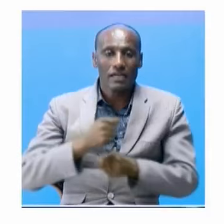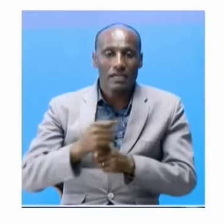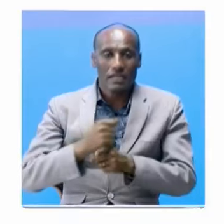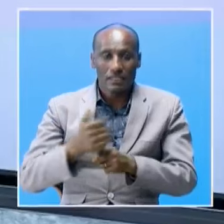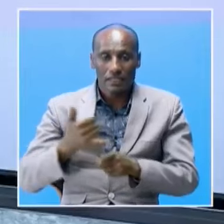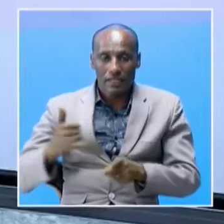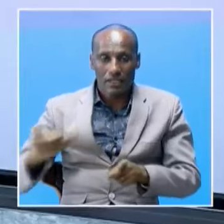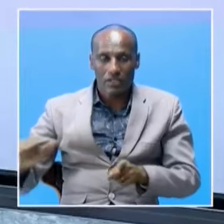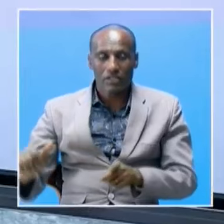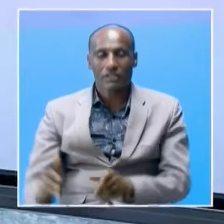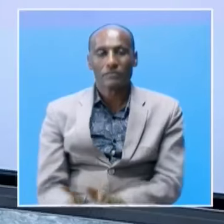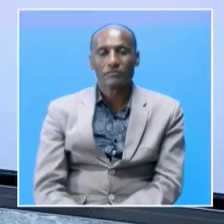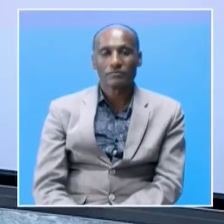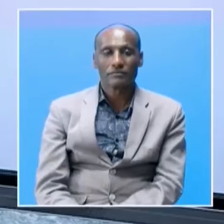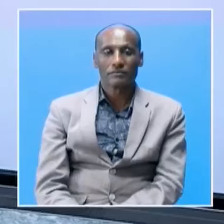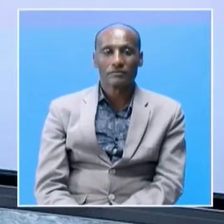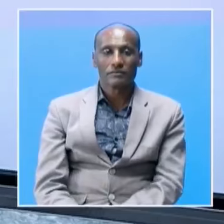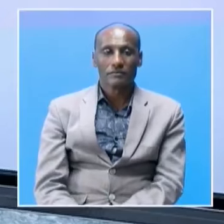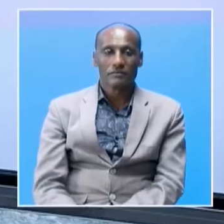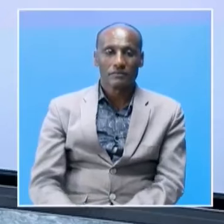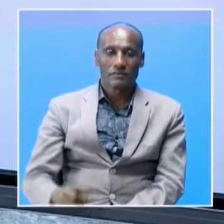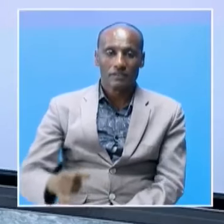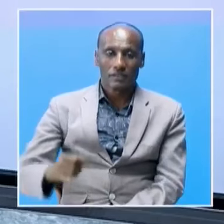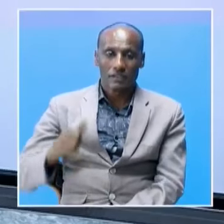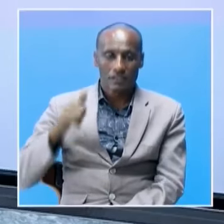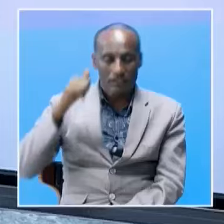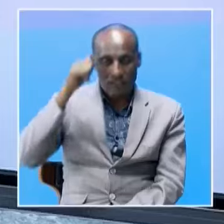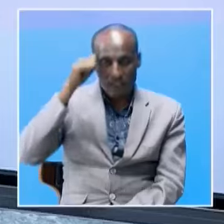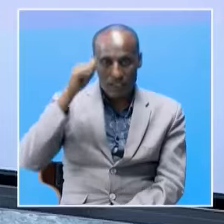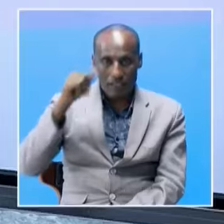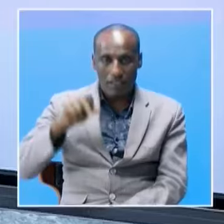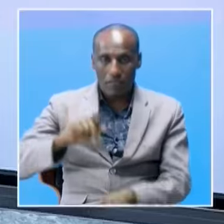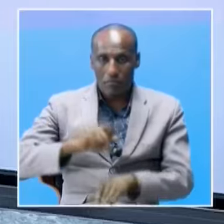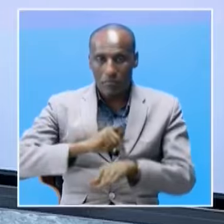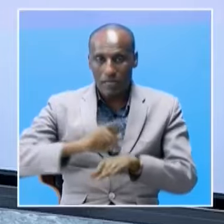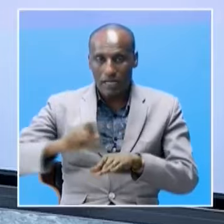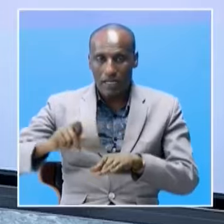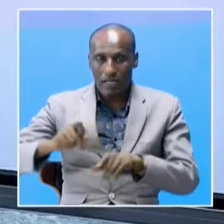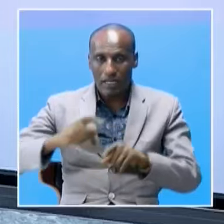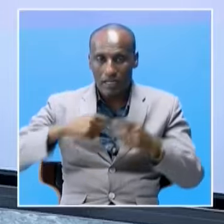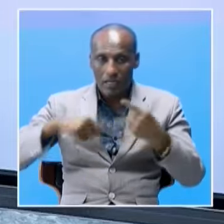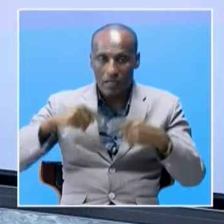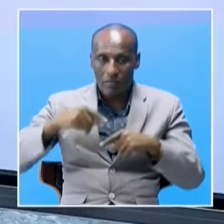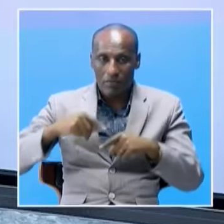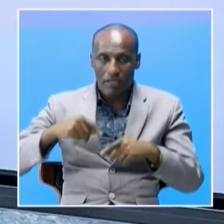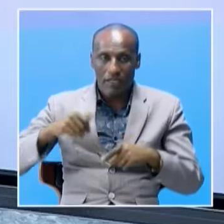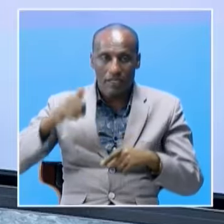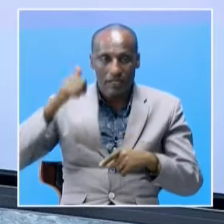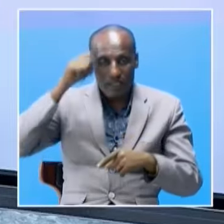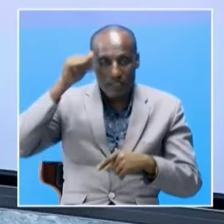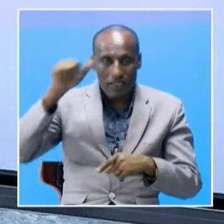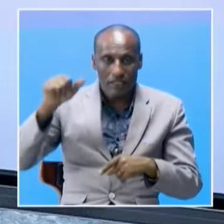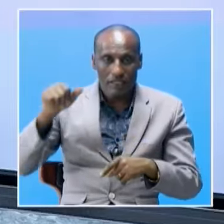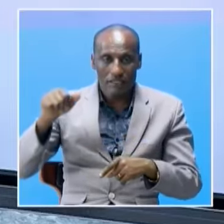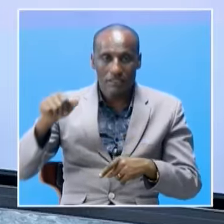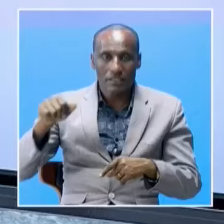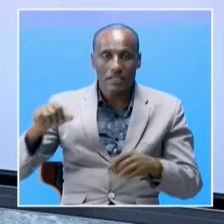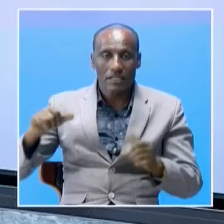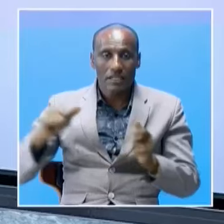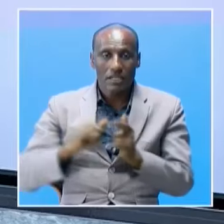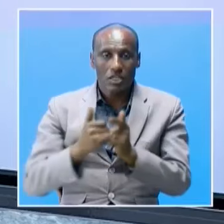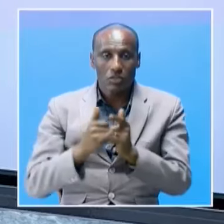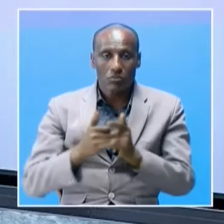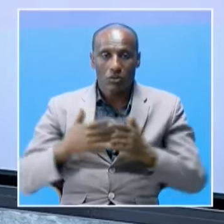Okay, look at the second one. He blank bring his sports suit. He has a training. Be careful on the